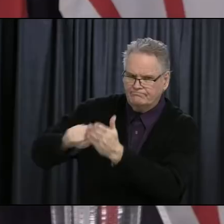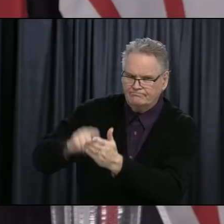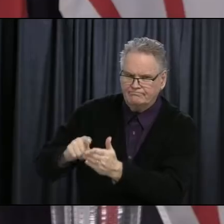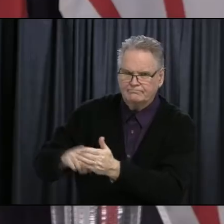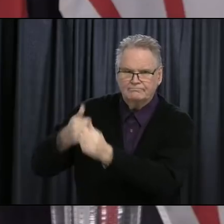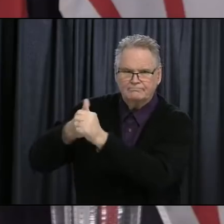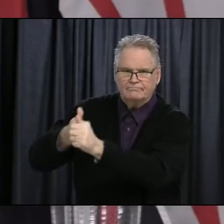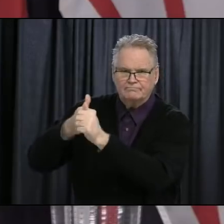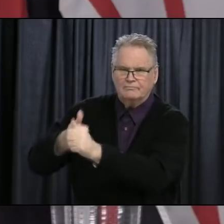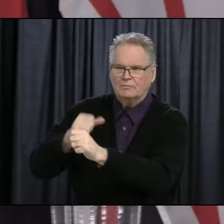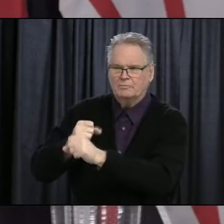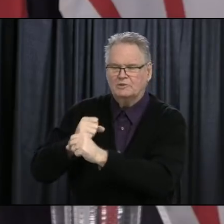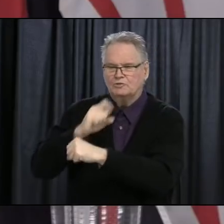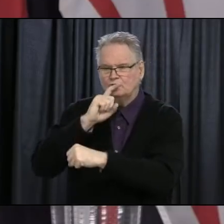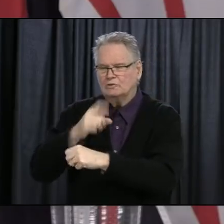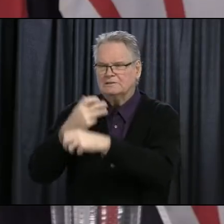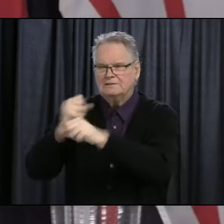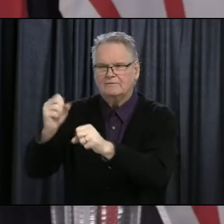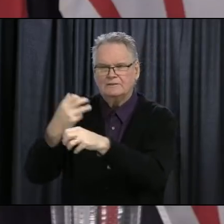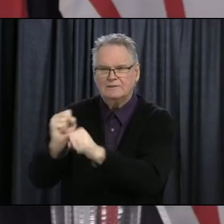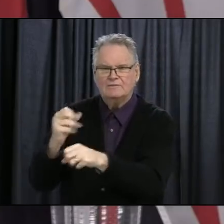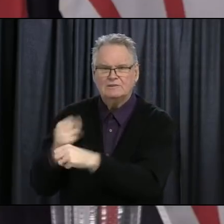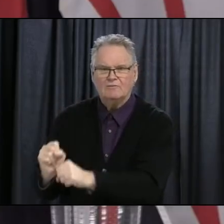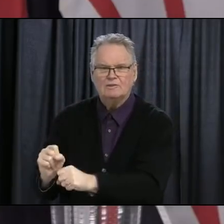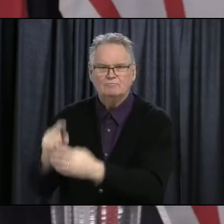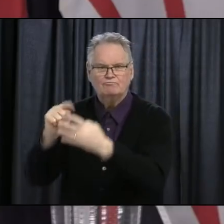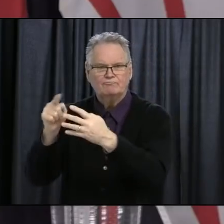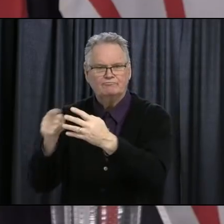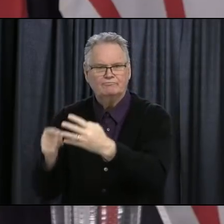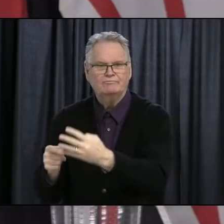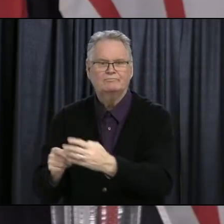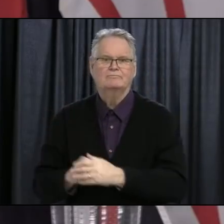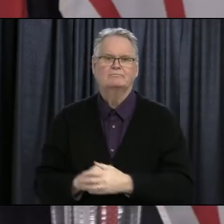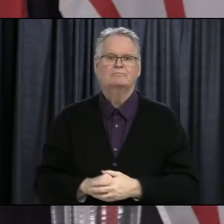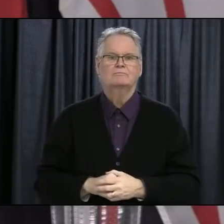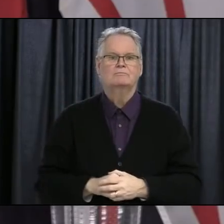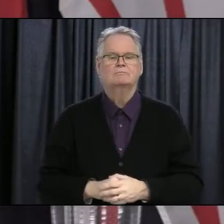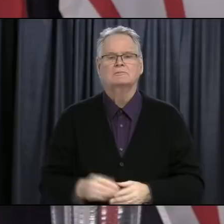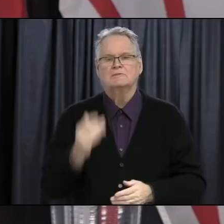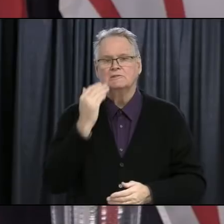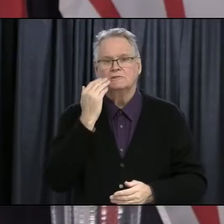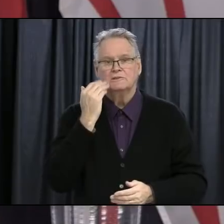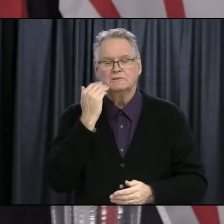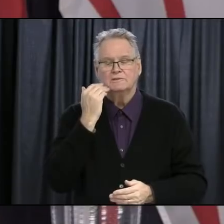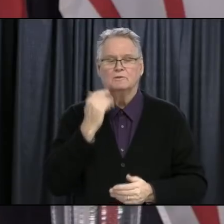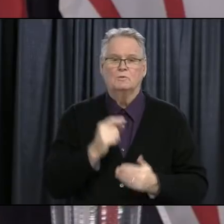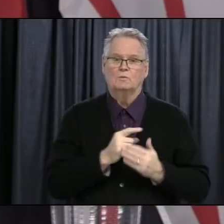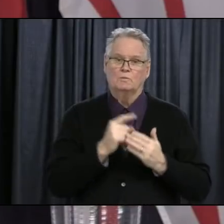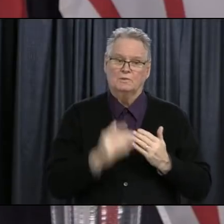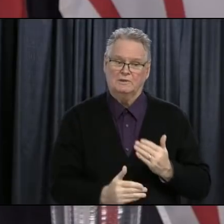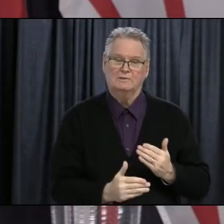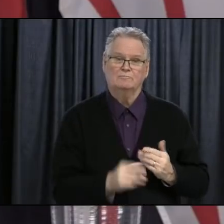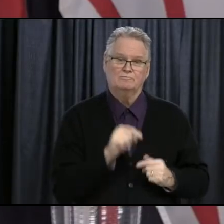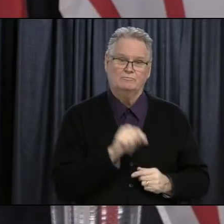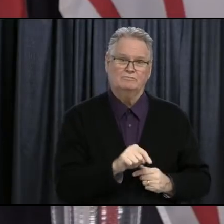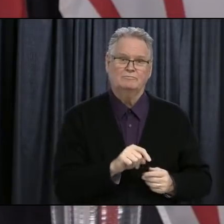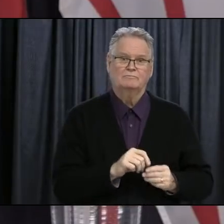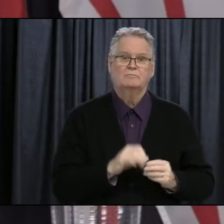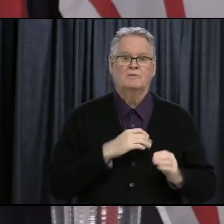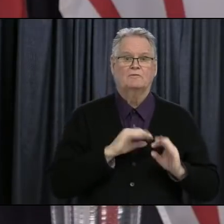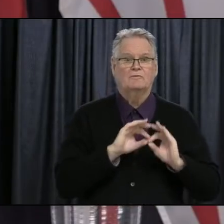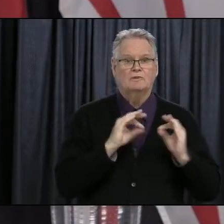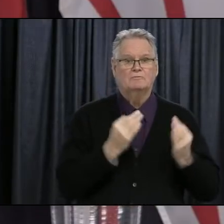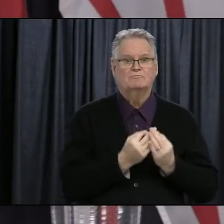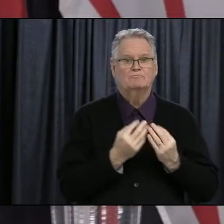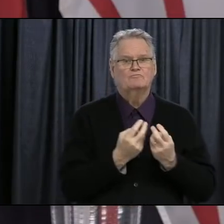Canadians. Over the weekend, my family, as I'm sure many of you did at home, We're actively discussing vaccines and what they did and the